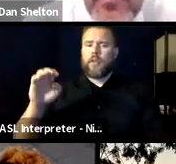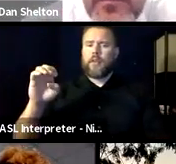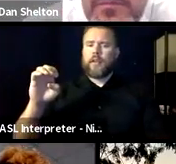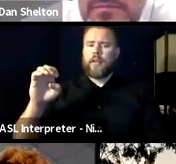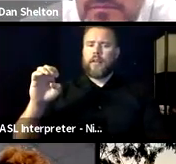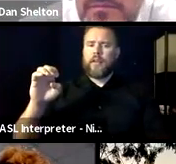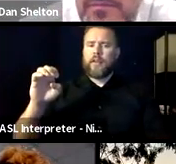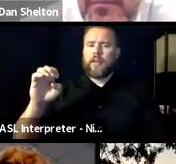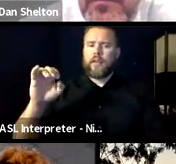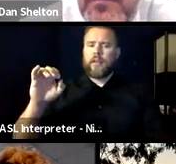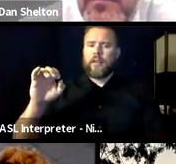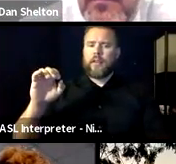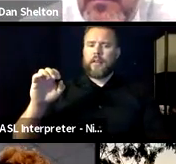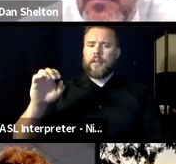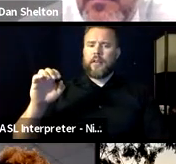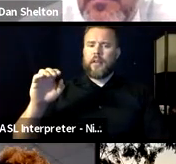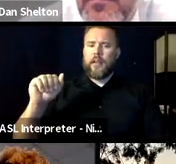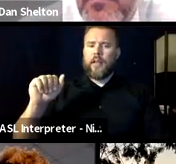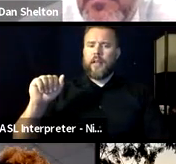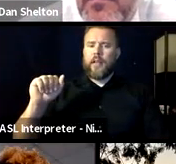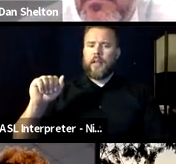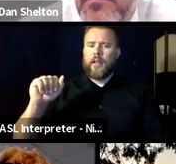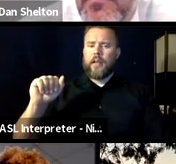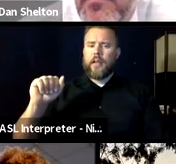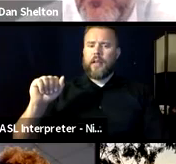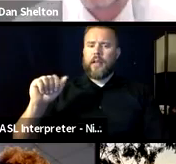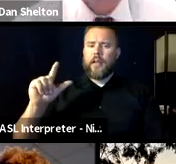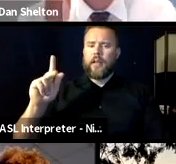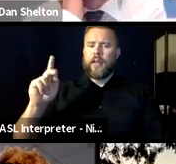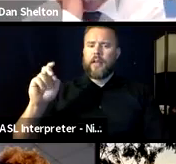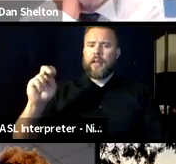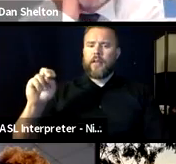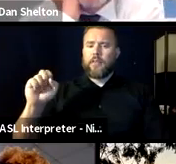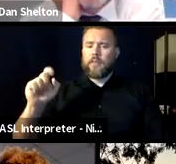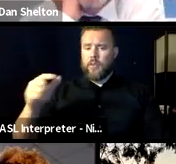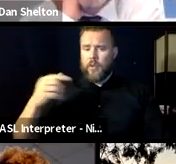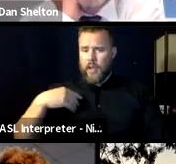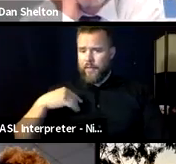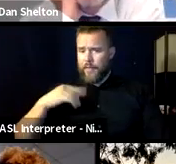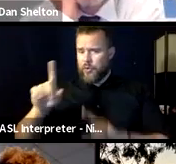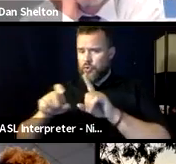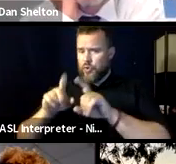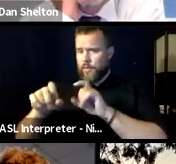considering getting a survey from the students themselves?